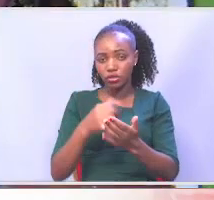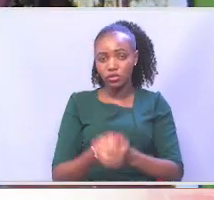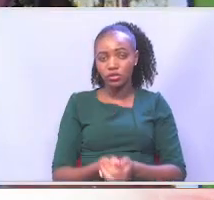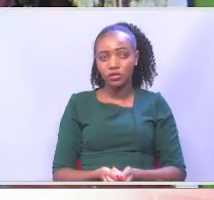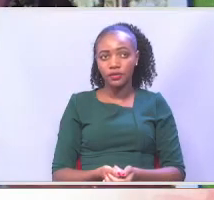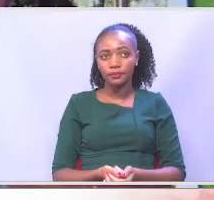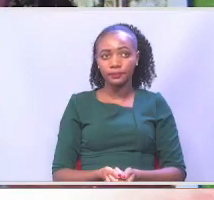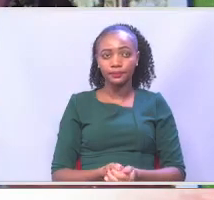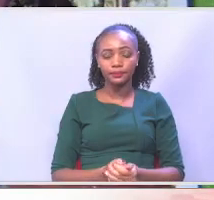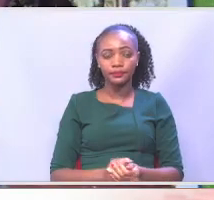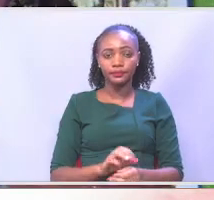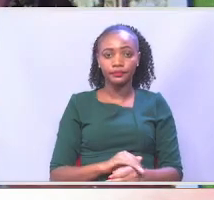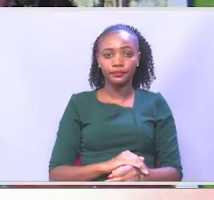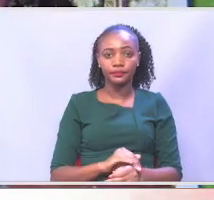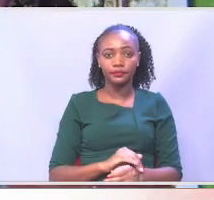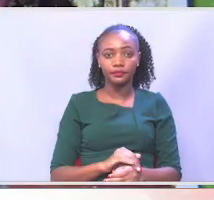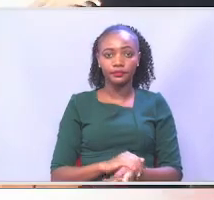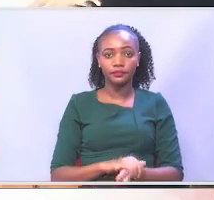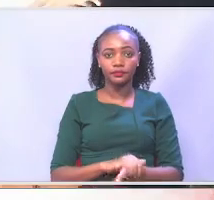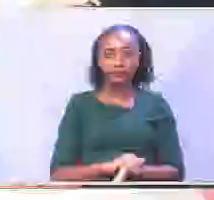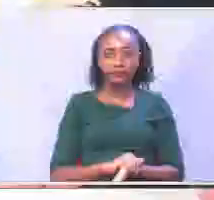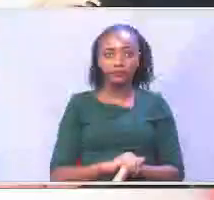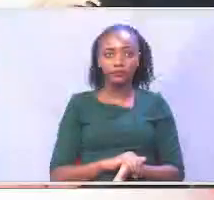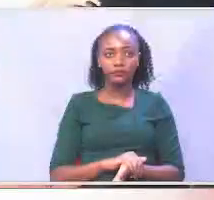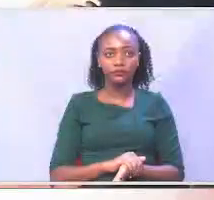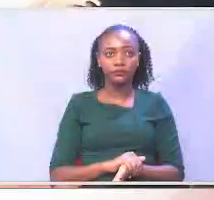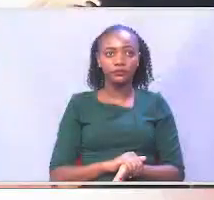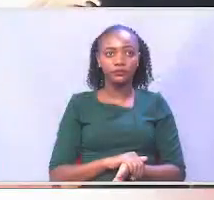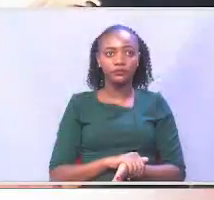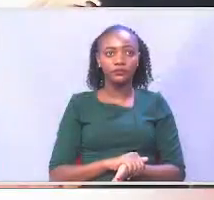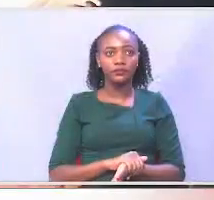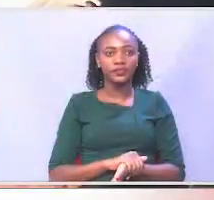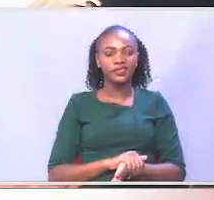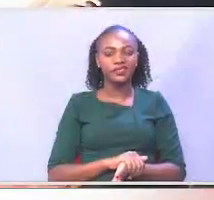station. Zainab Mohammed, T47. Moving on, interior